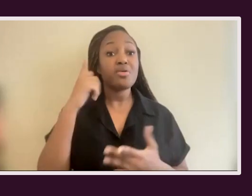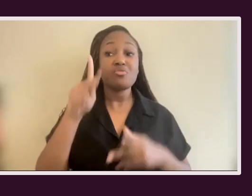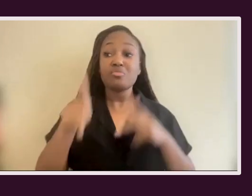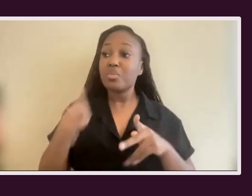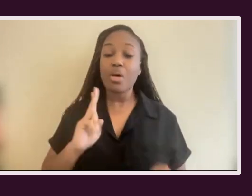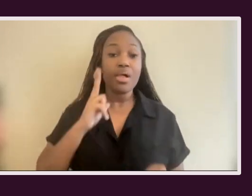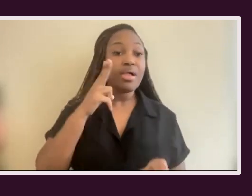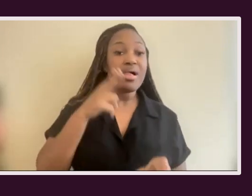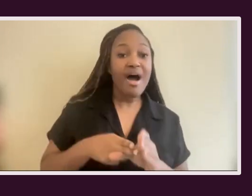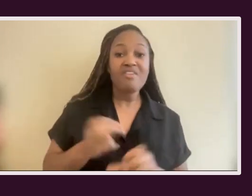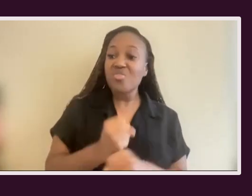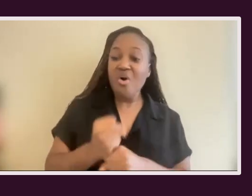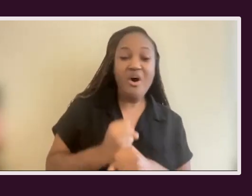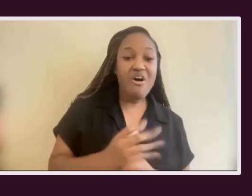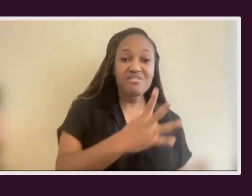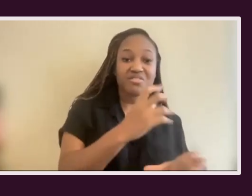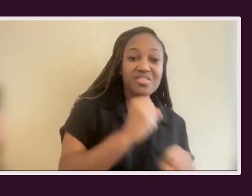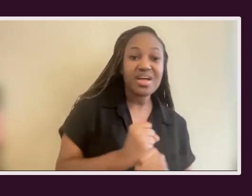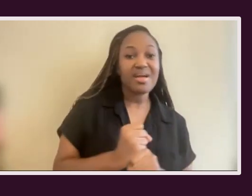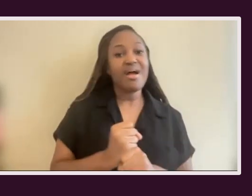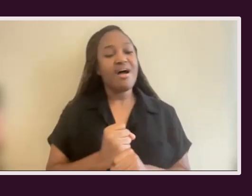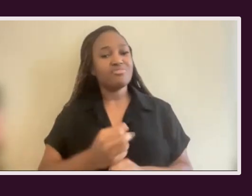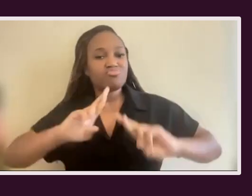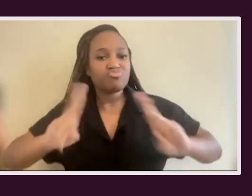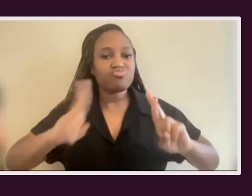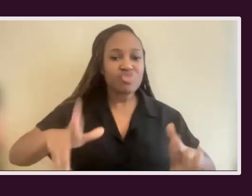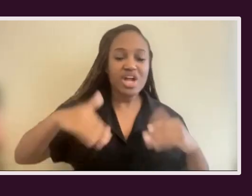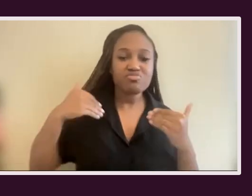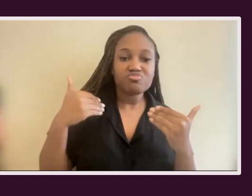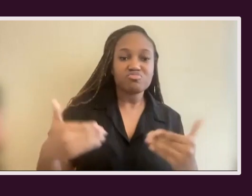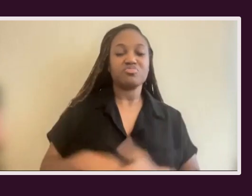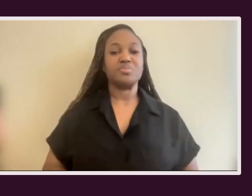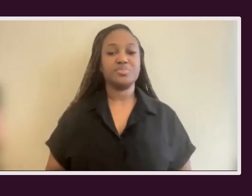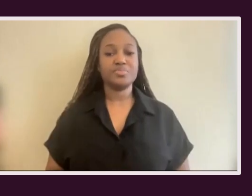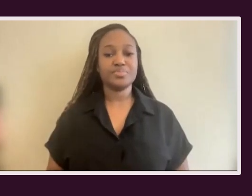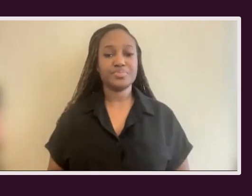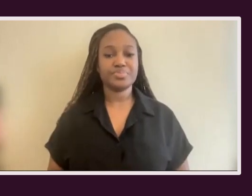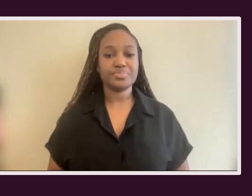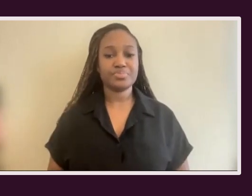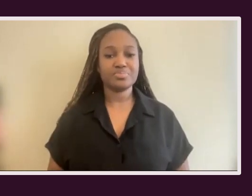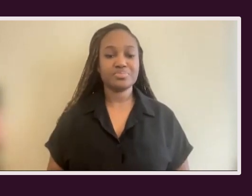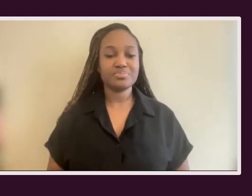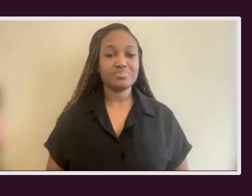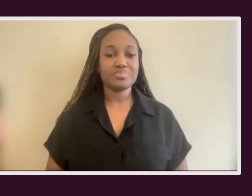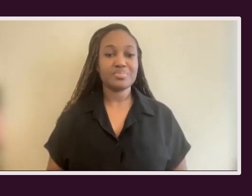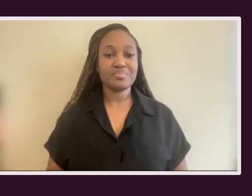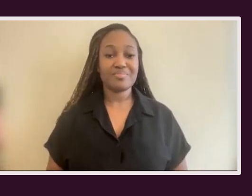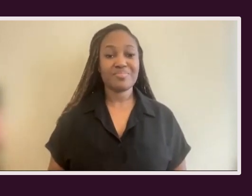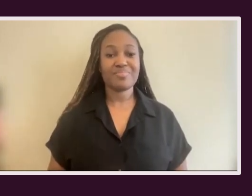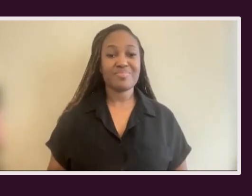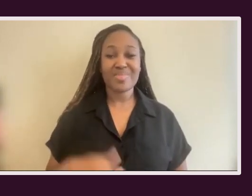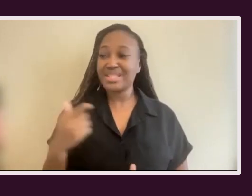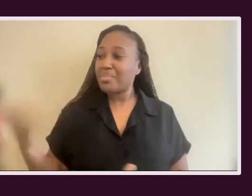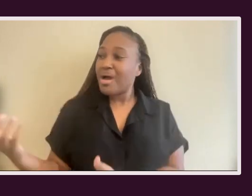done the same. Get your blankie, get your feathered or furry friend nearby,